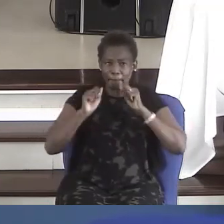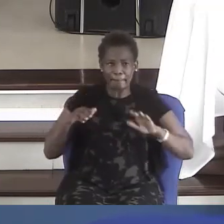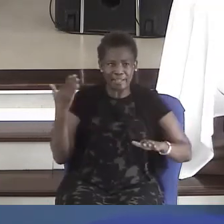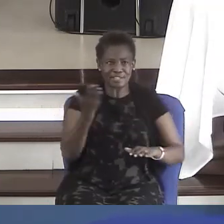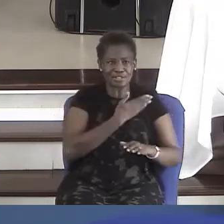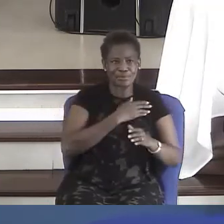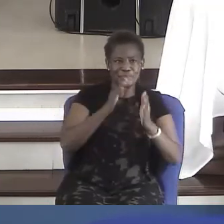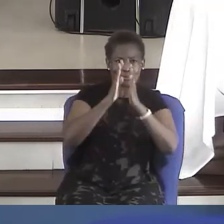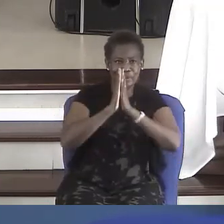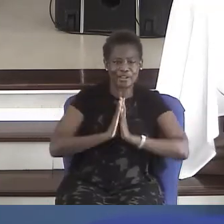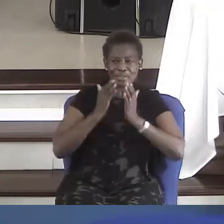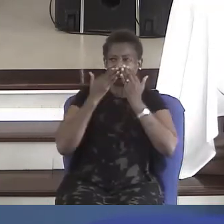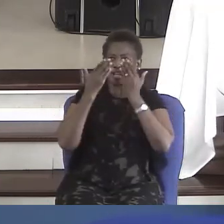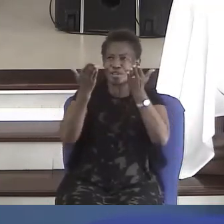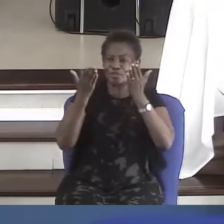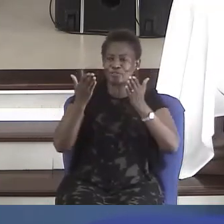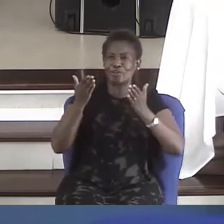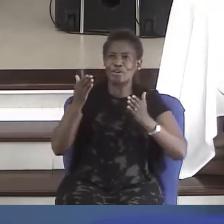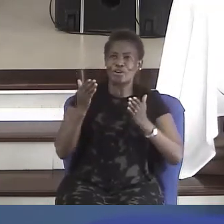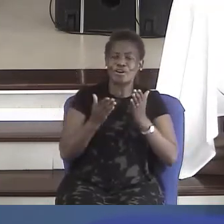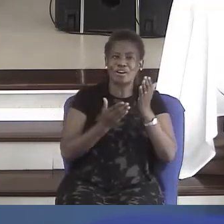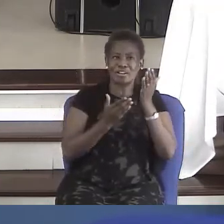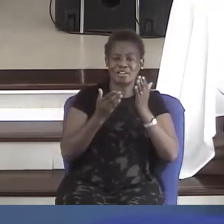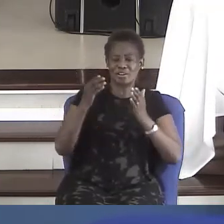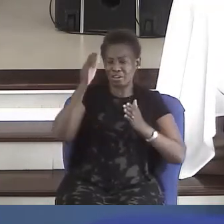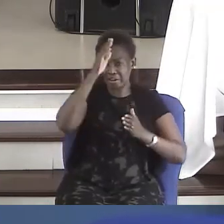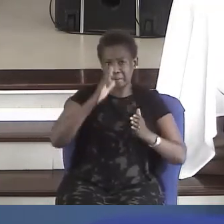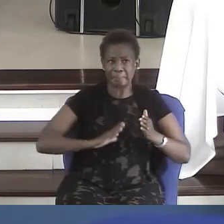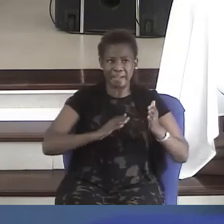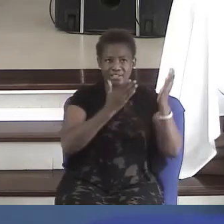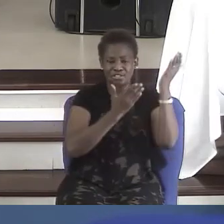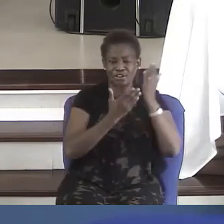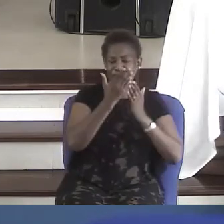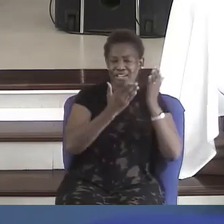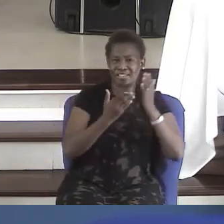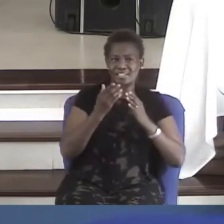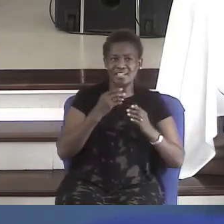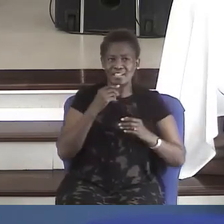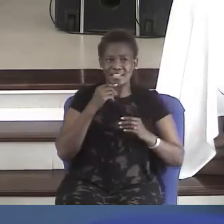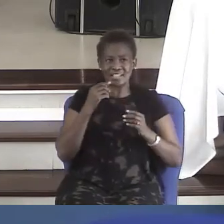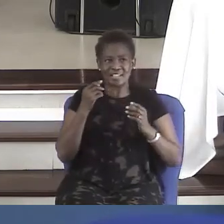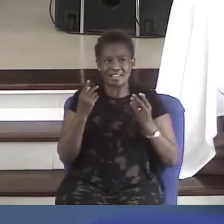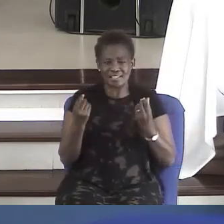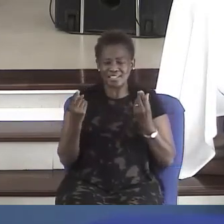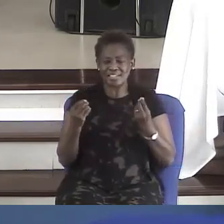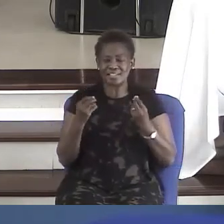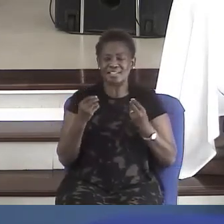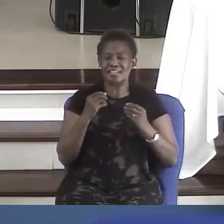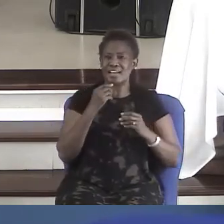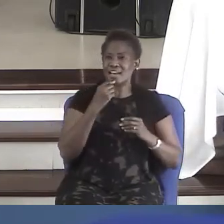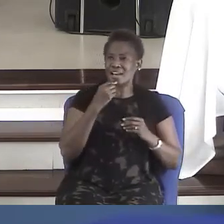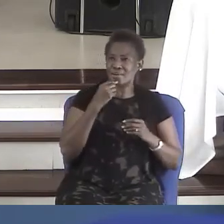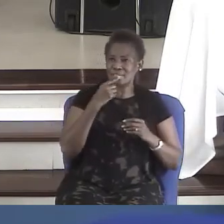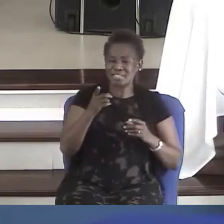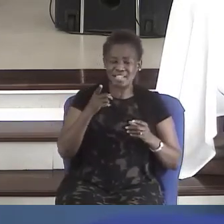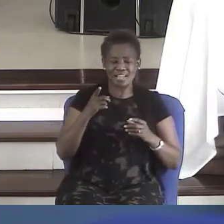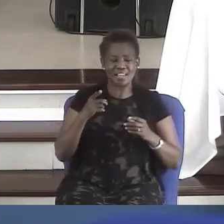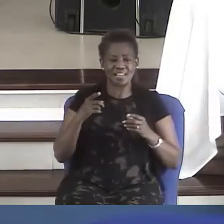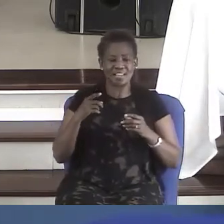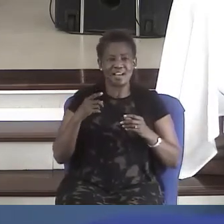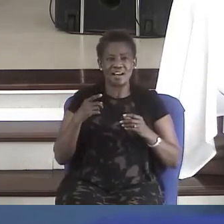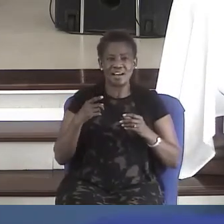servant this morning. You did mention, Lord, it's challenging. I know, yes, for all of us, it's been so challenging. Every day is a different day,